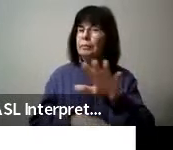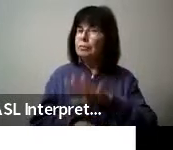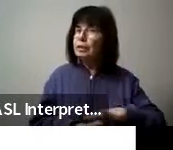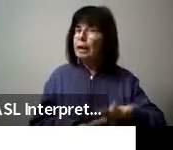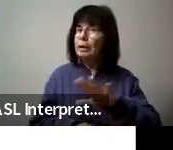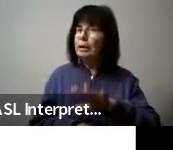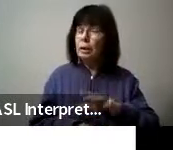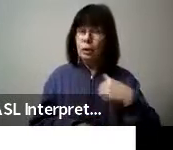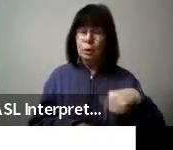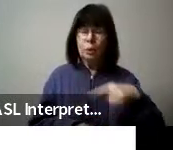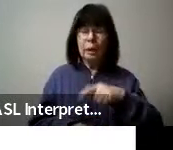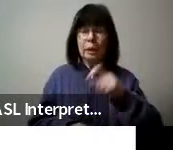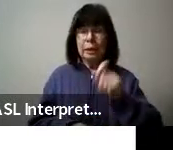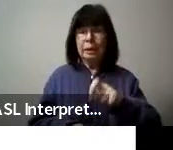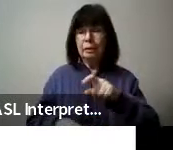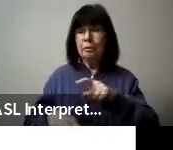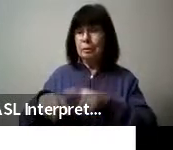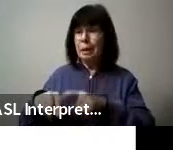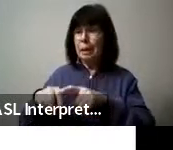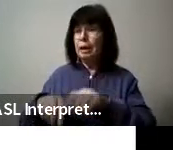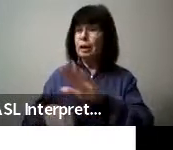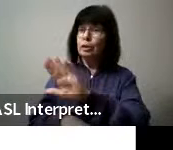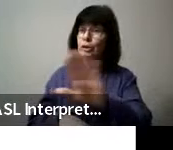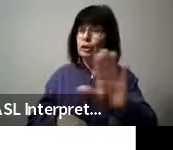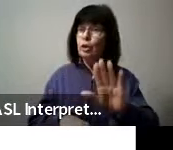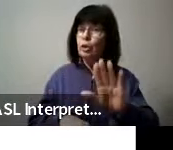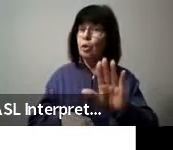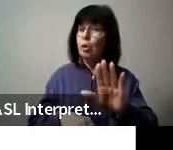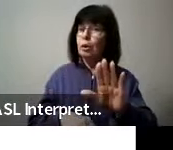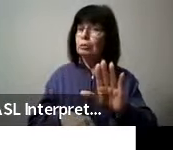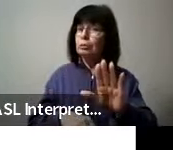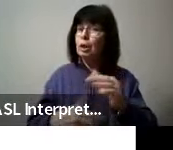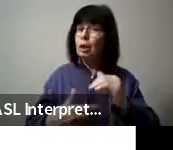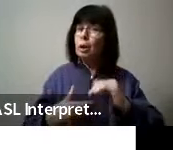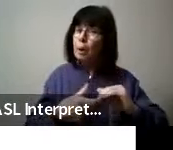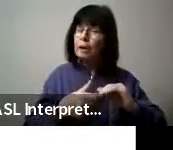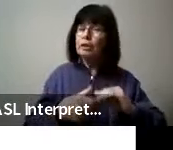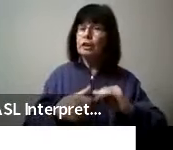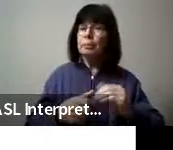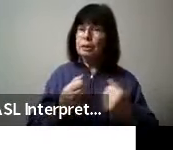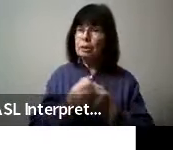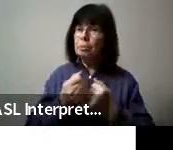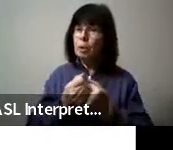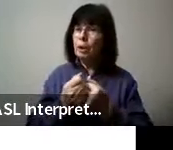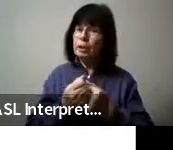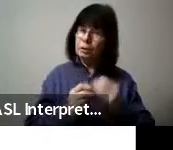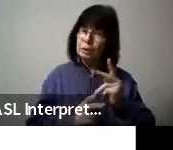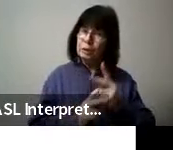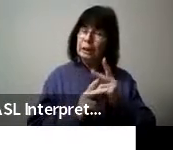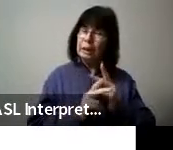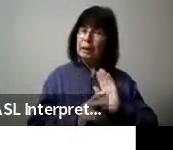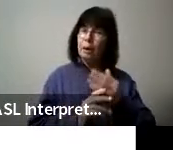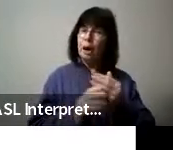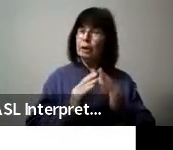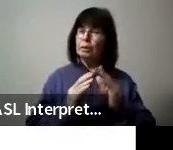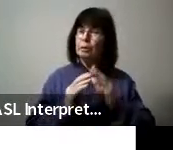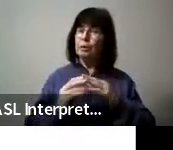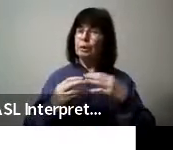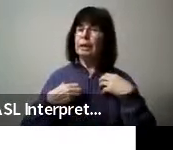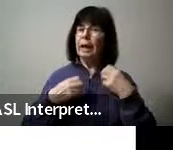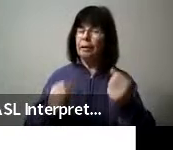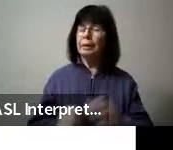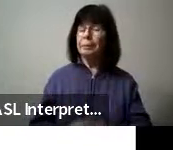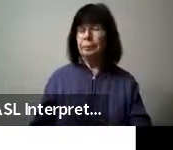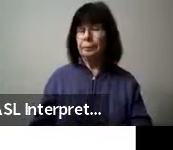your partnership and support around to keep our community healthy. And so with that, I would like